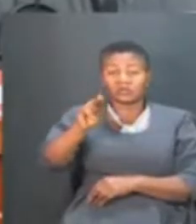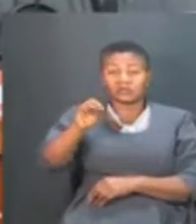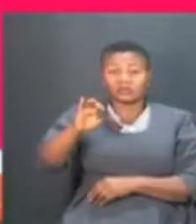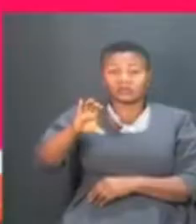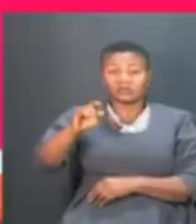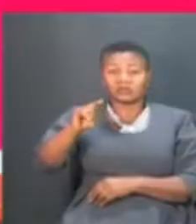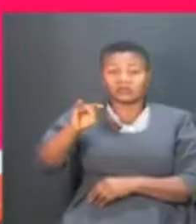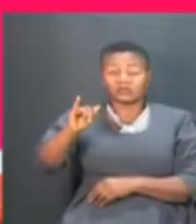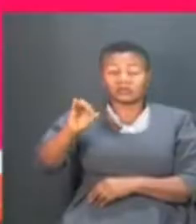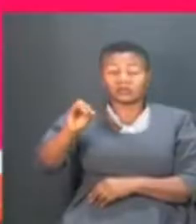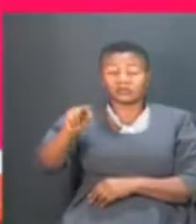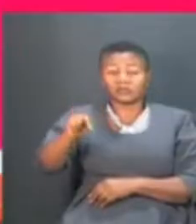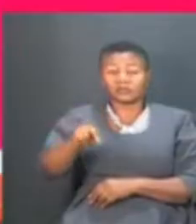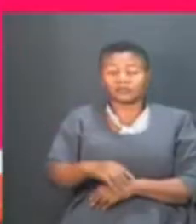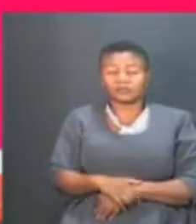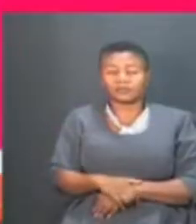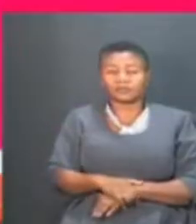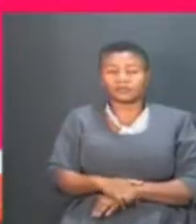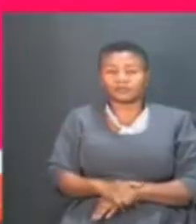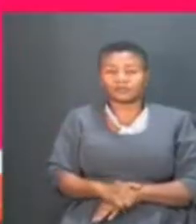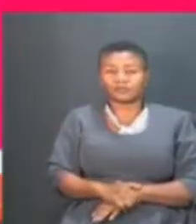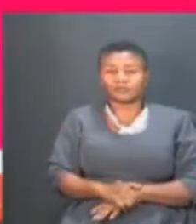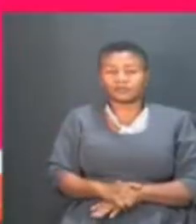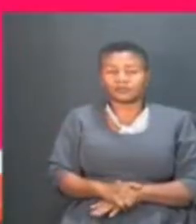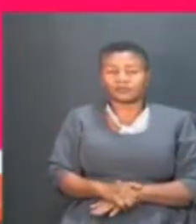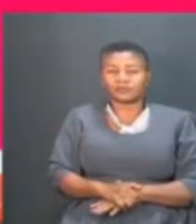Yes, Honourable Minister.